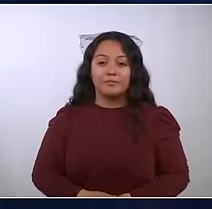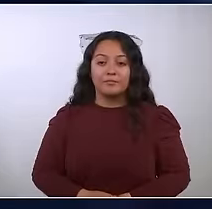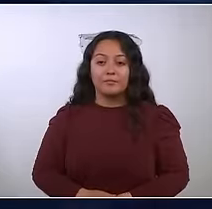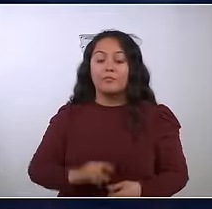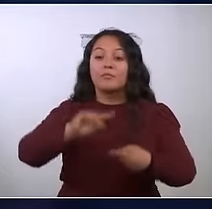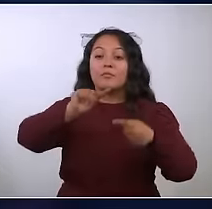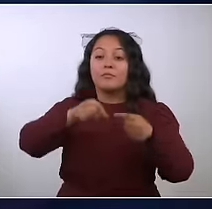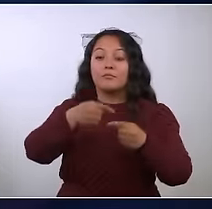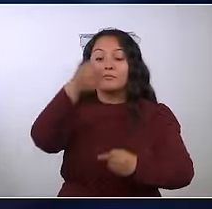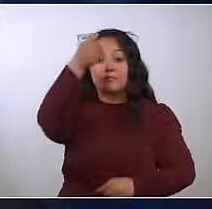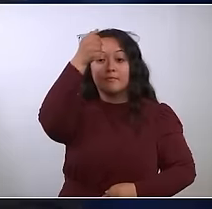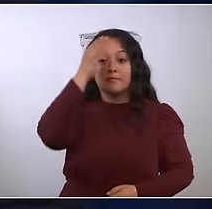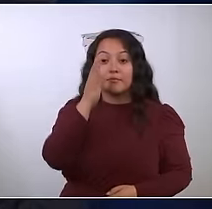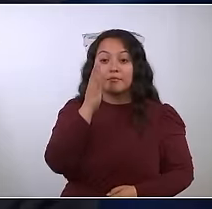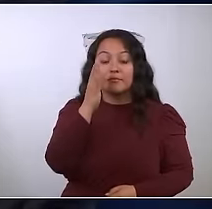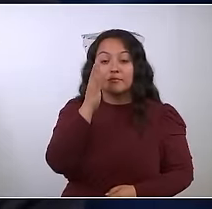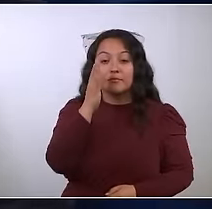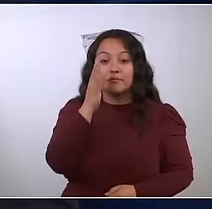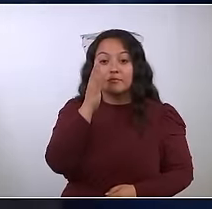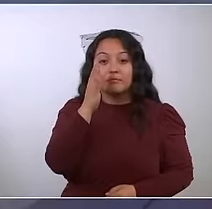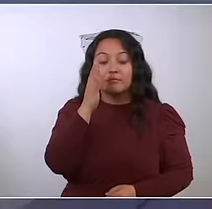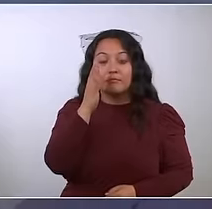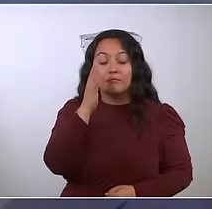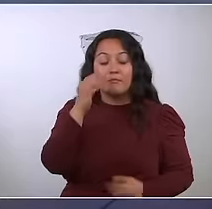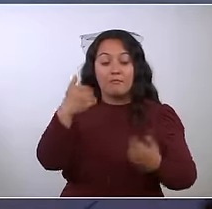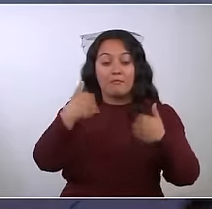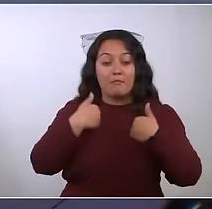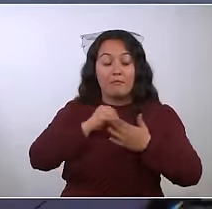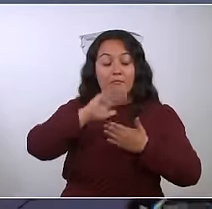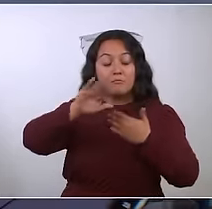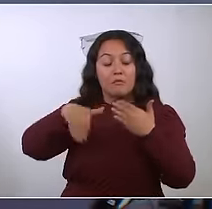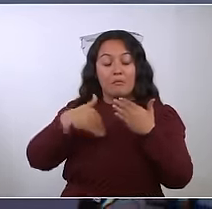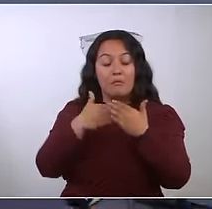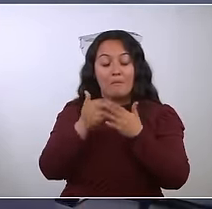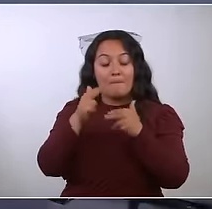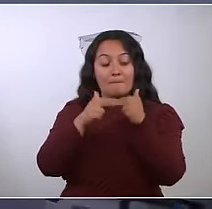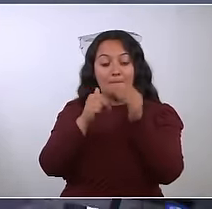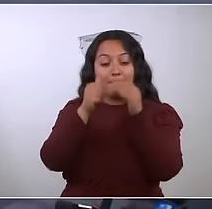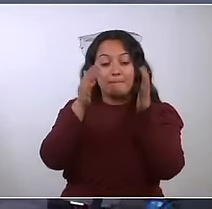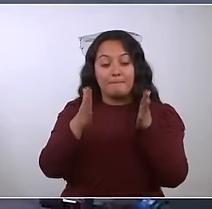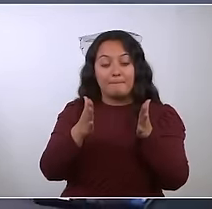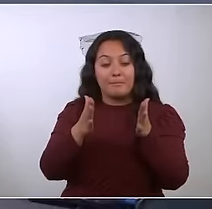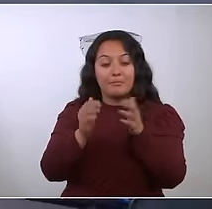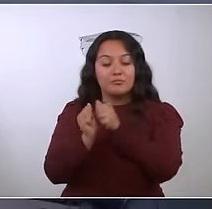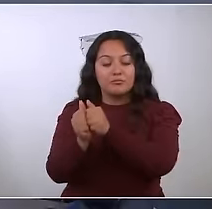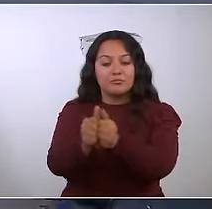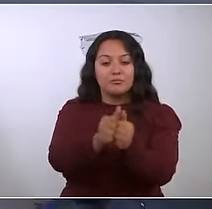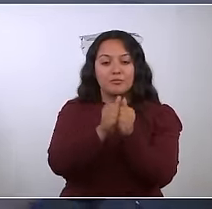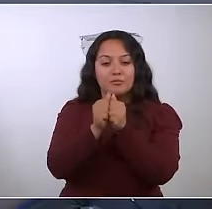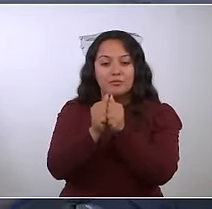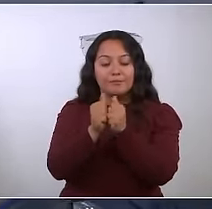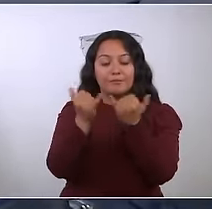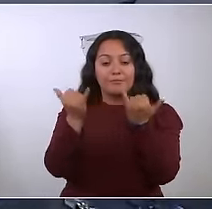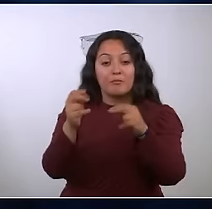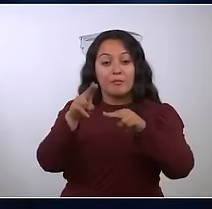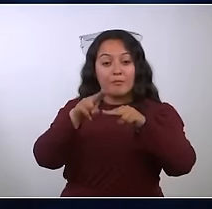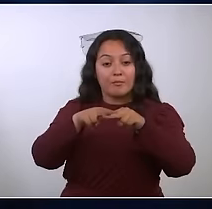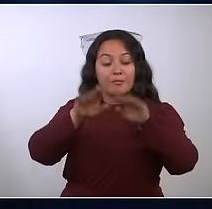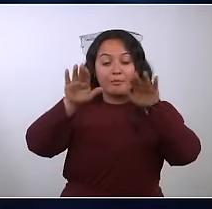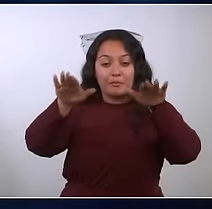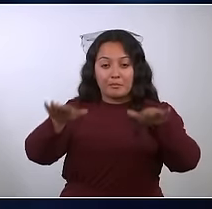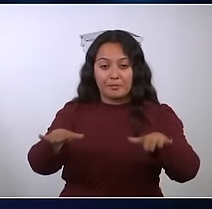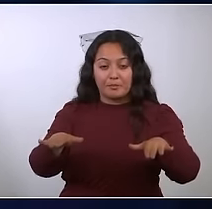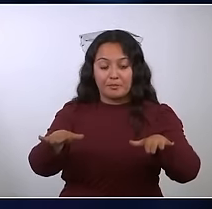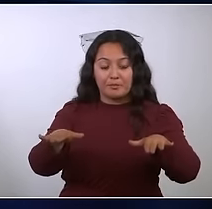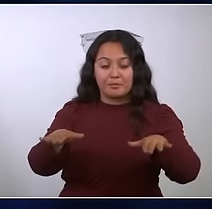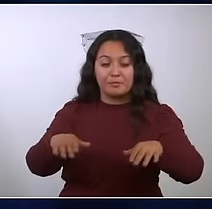When God cuando Dios gathers une the builder, los construidores, you may have a seat. Pueden tomar su